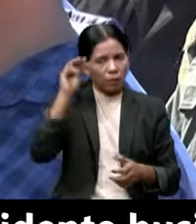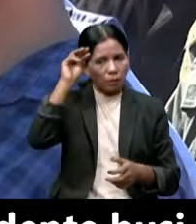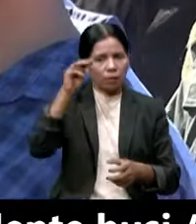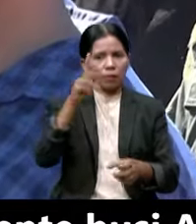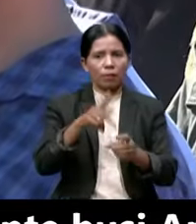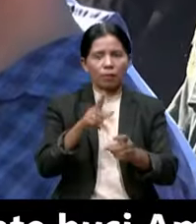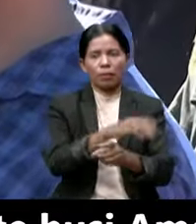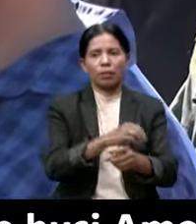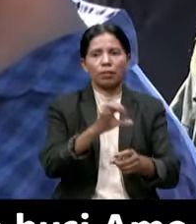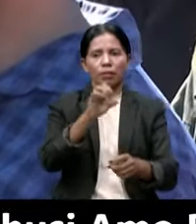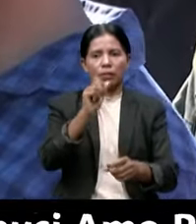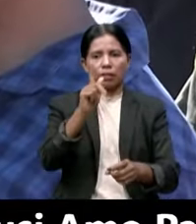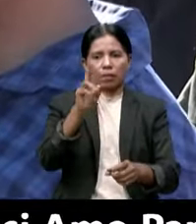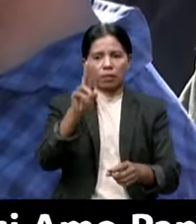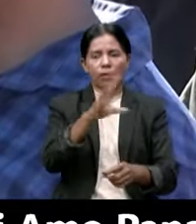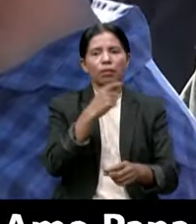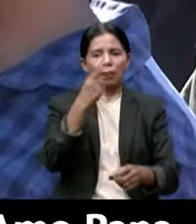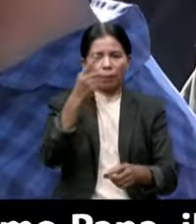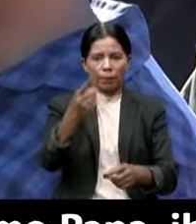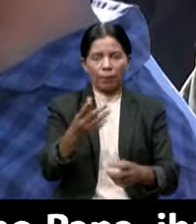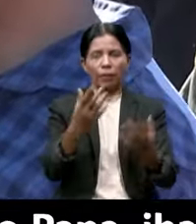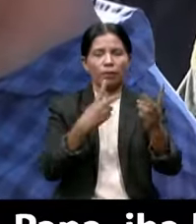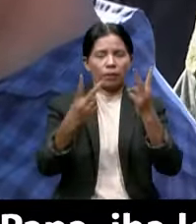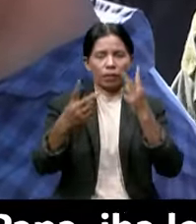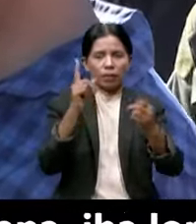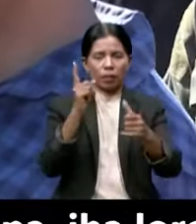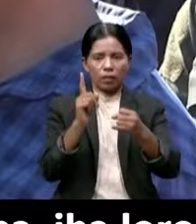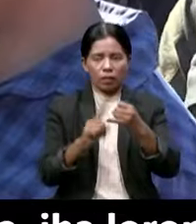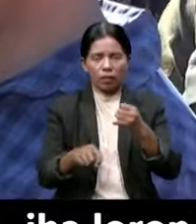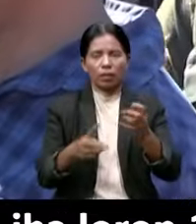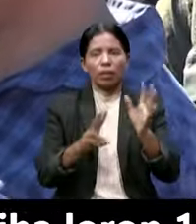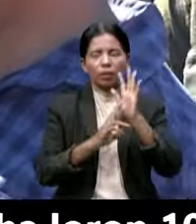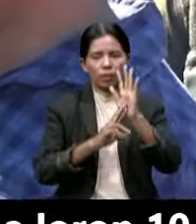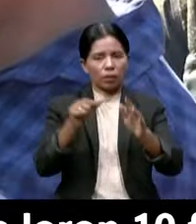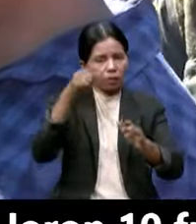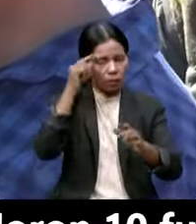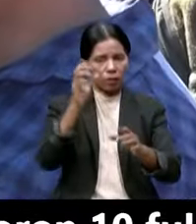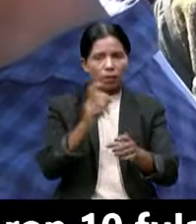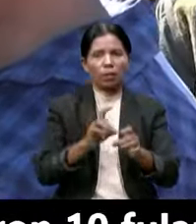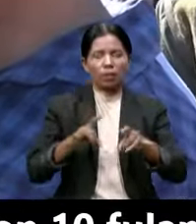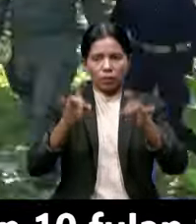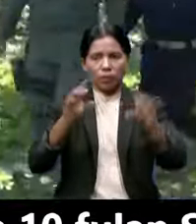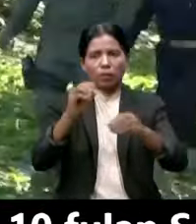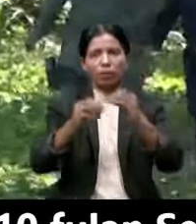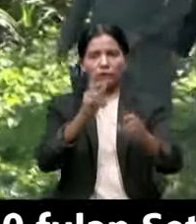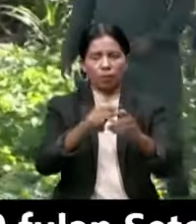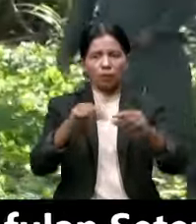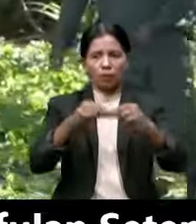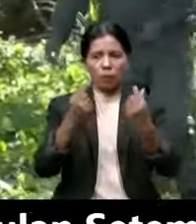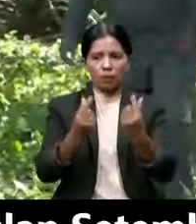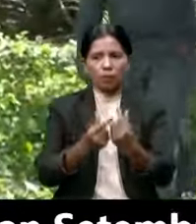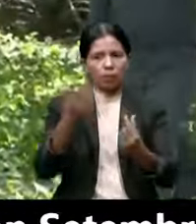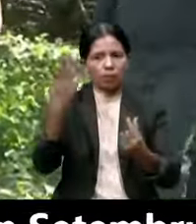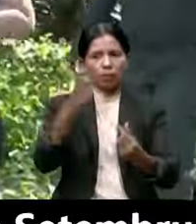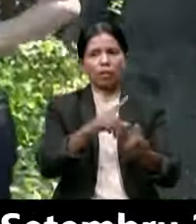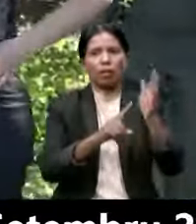Recursos Minerais, Francisco da Costa Monteiro, ateten, visita ikus representante governo Australia ba assunto Greater Sunrise, honi equipa iha na Tarbora,